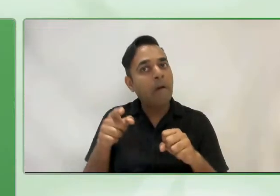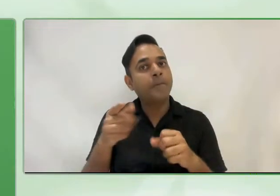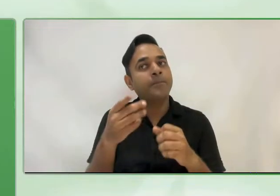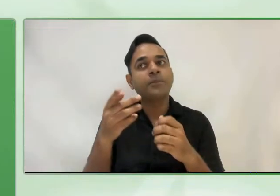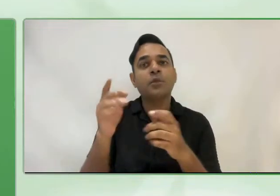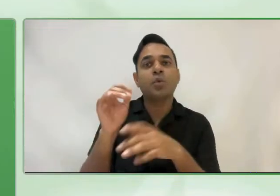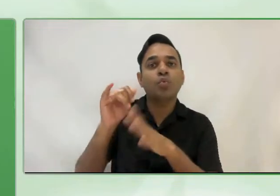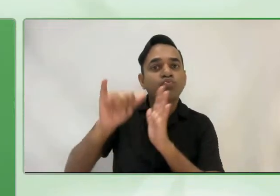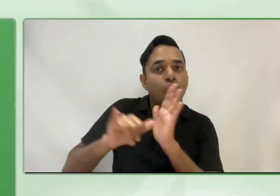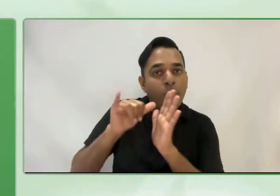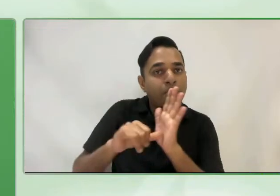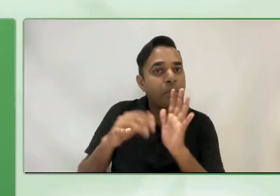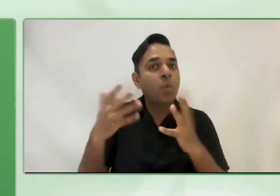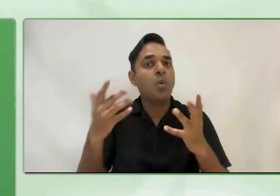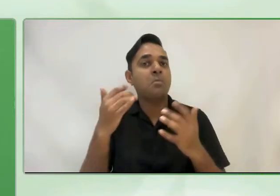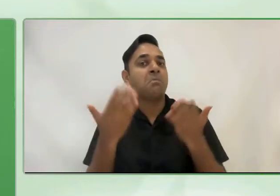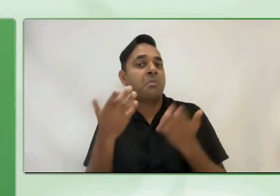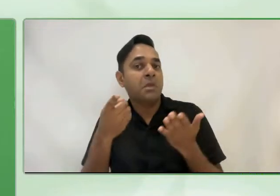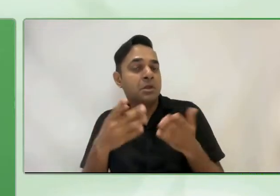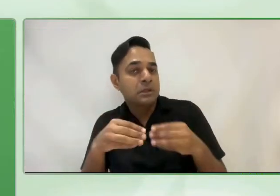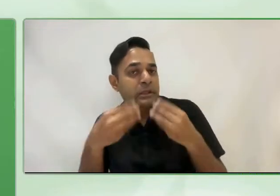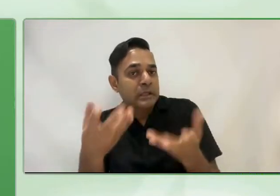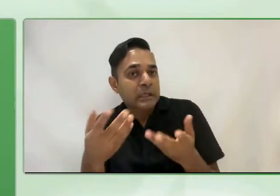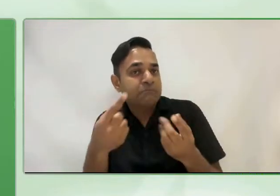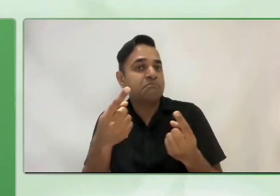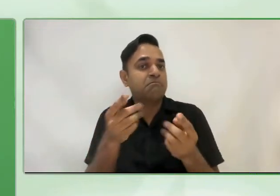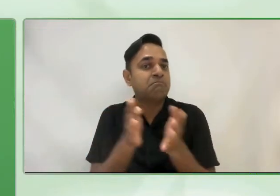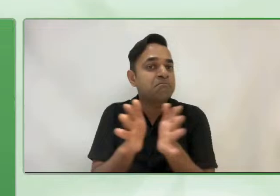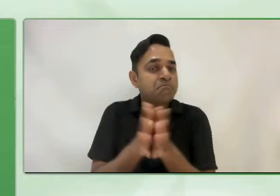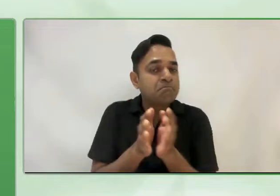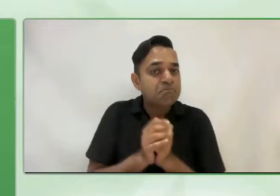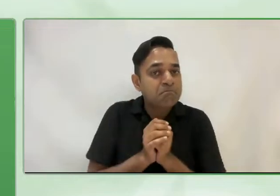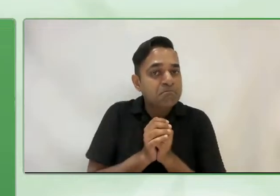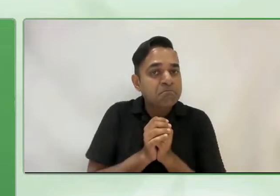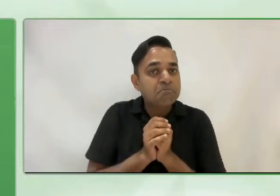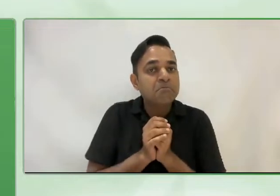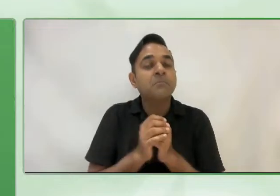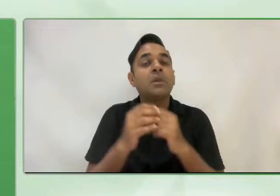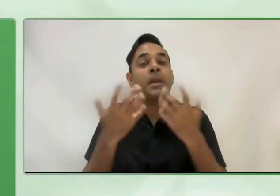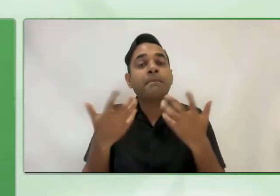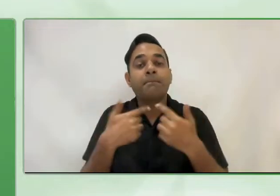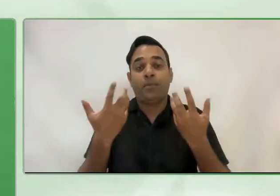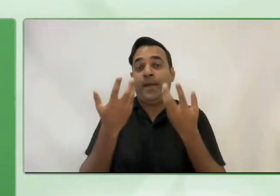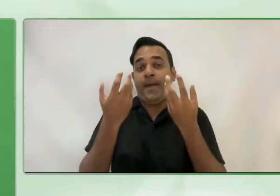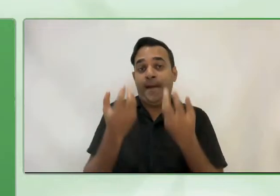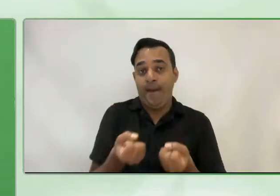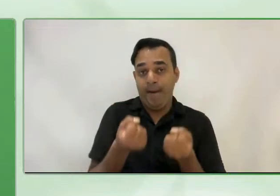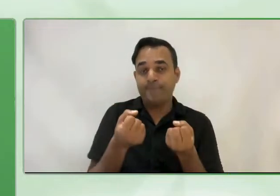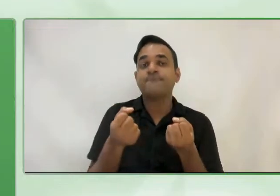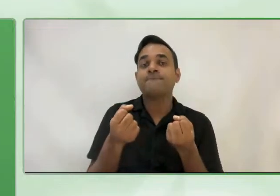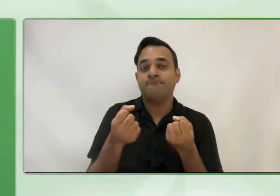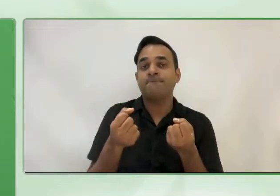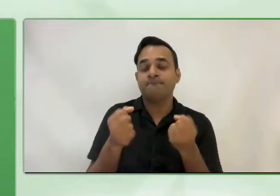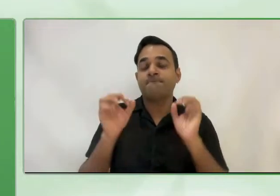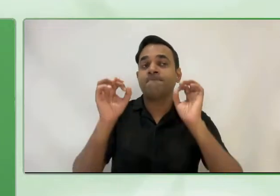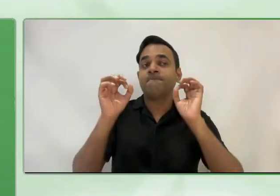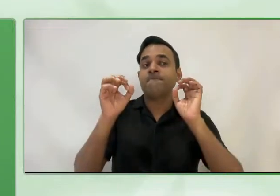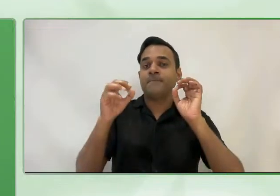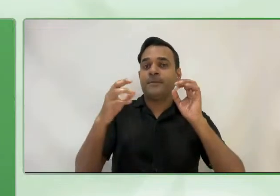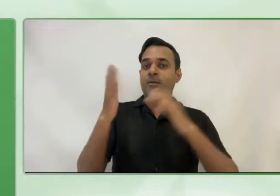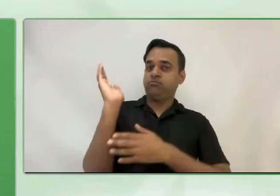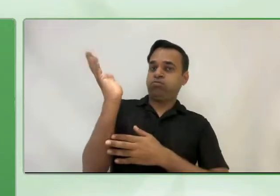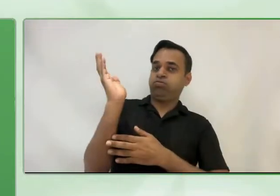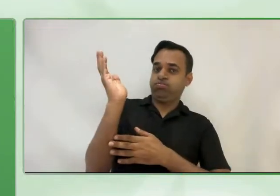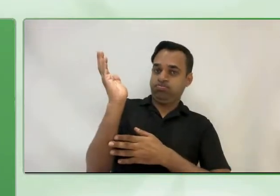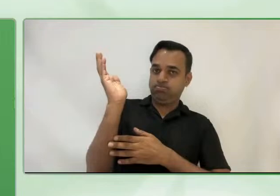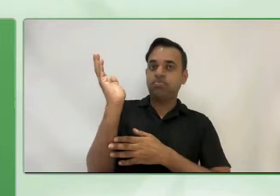the conference today at 1 p.m. There the startups will pitch their ideas, and also the audience